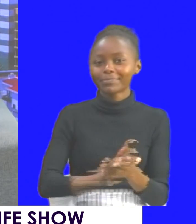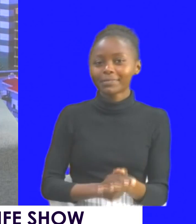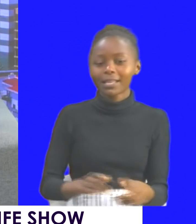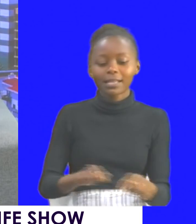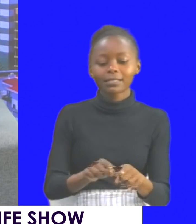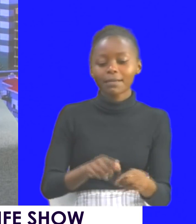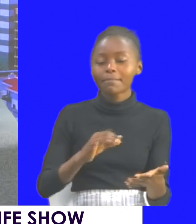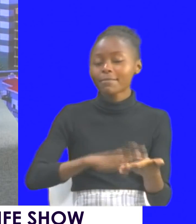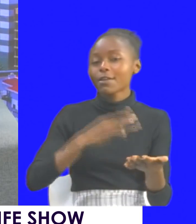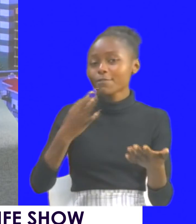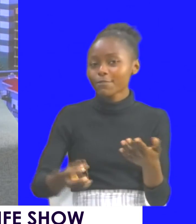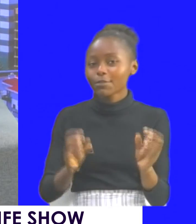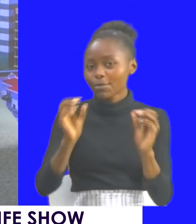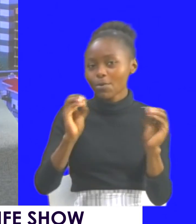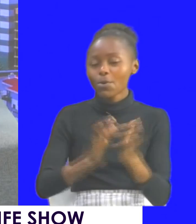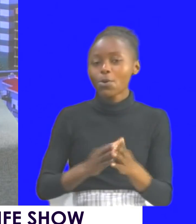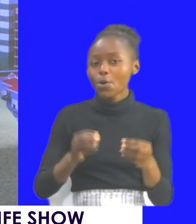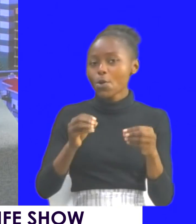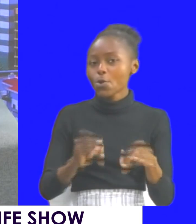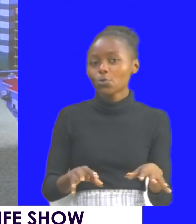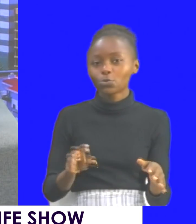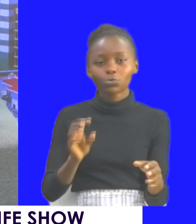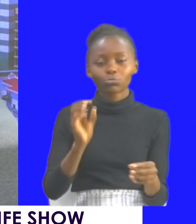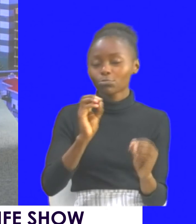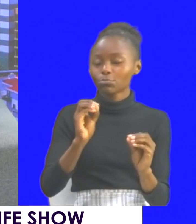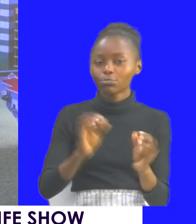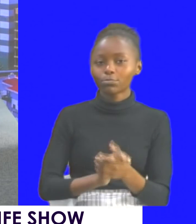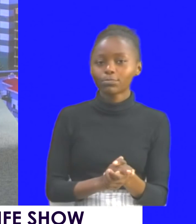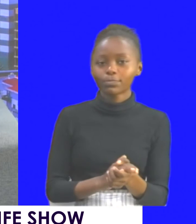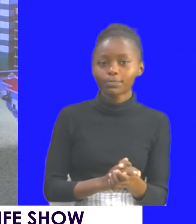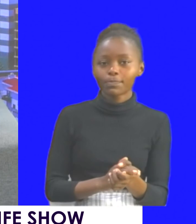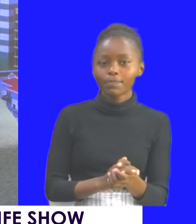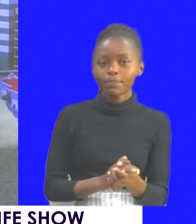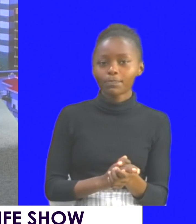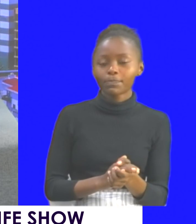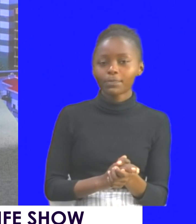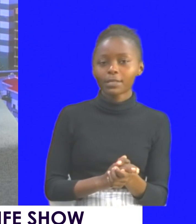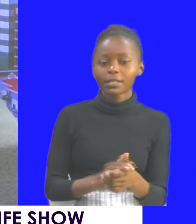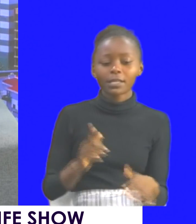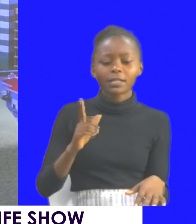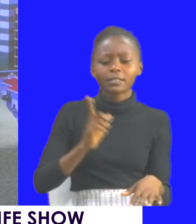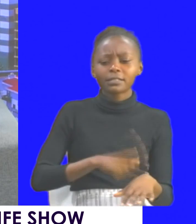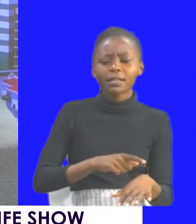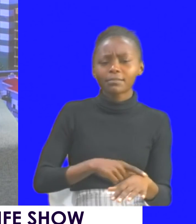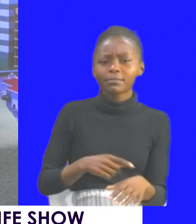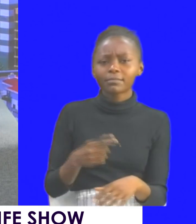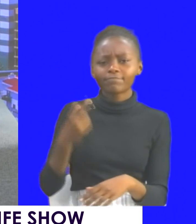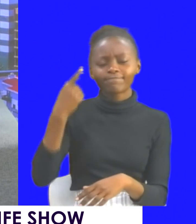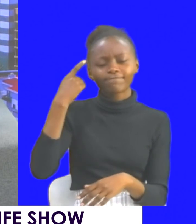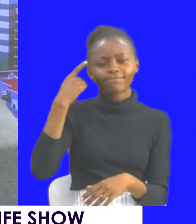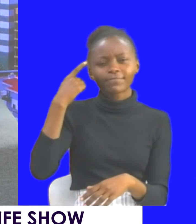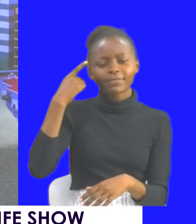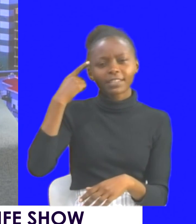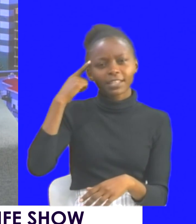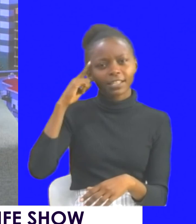fall, not to lose in that kind of emotion. When you sense you are afraid of the direction your